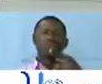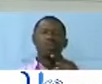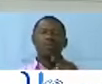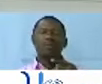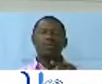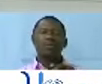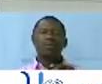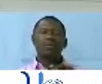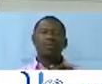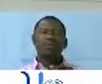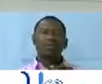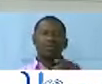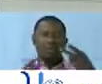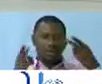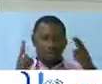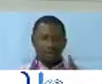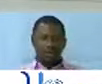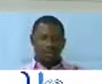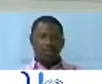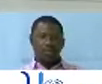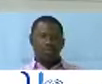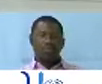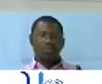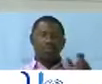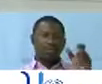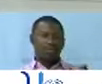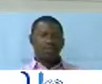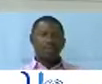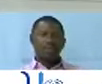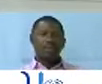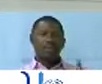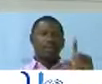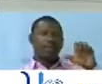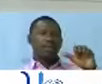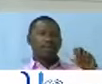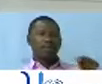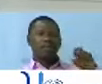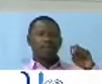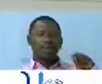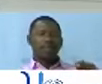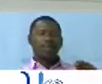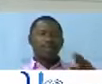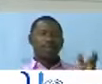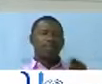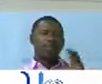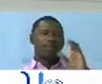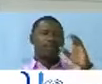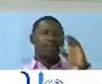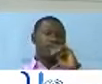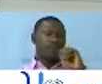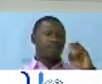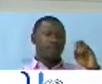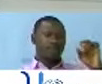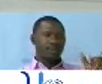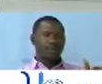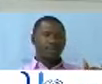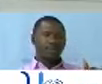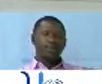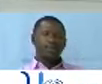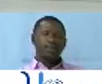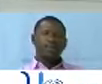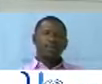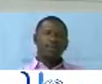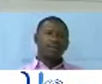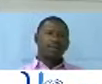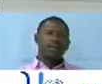Council Lamin Cisse and Badou Konté. Yenen misal yi ma fi am moy Council Lamin Cisse ak Badou Konté. I don't remember dates exactly, but